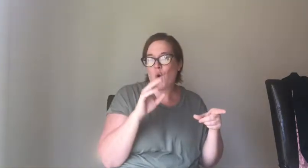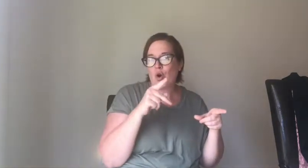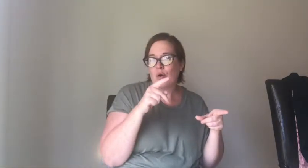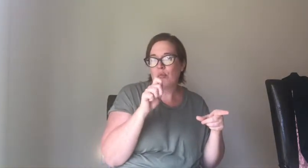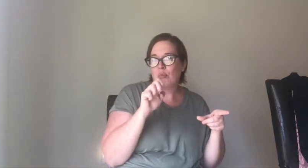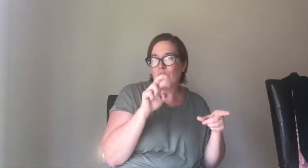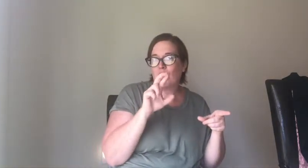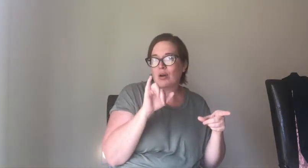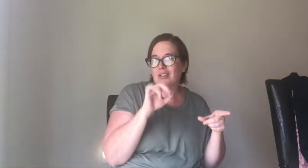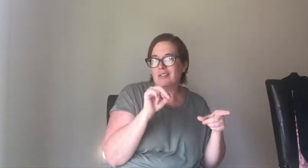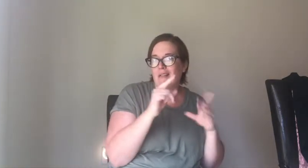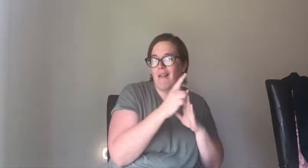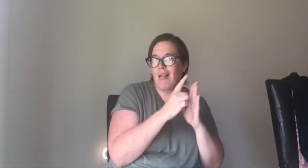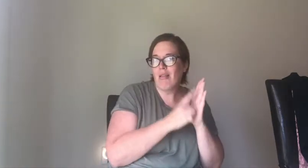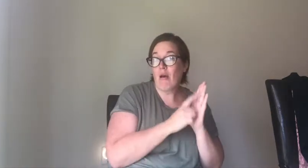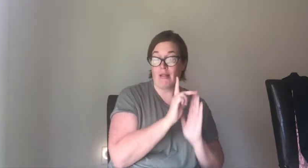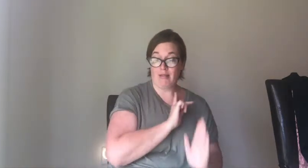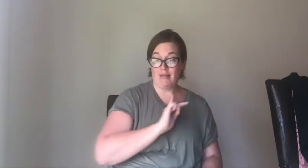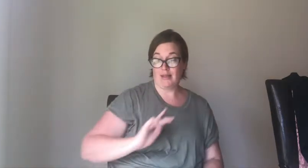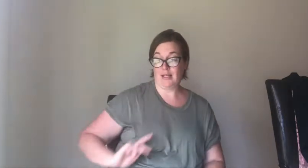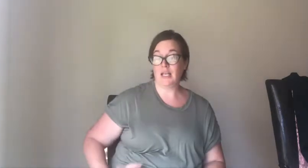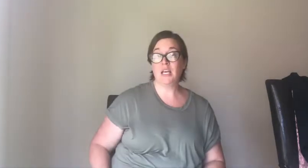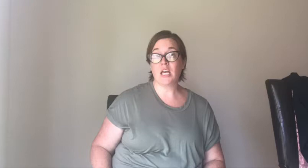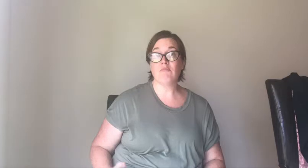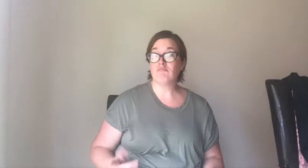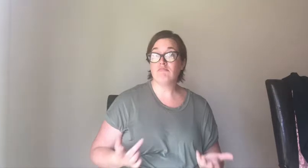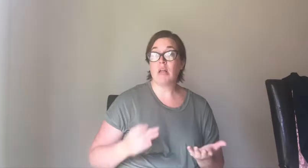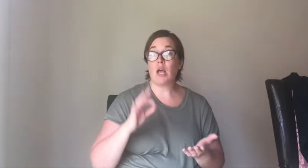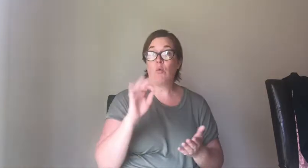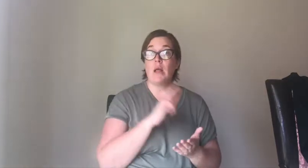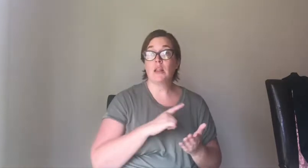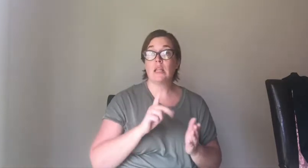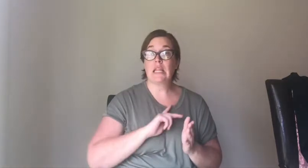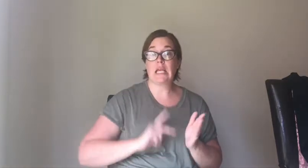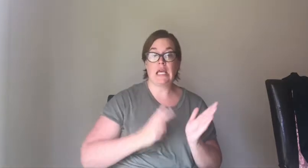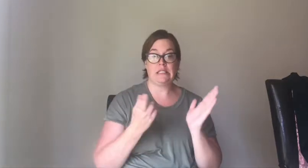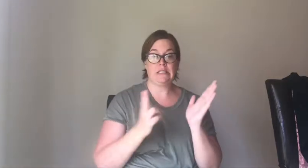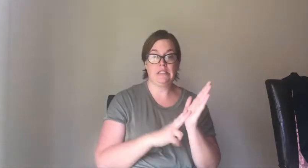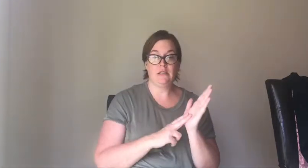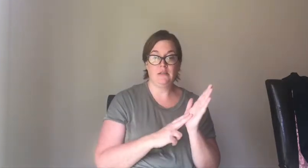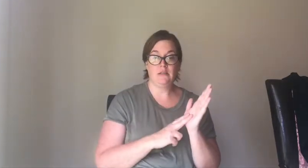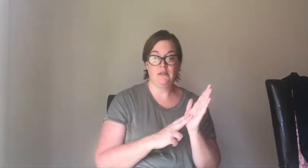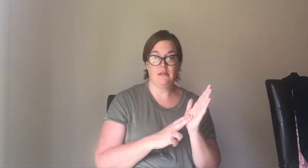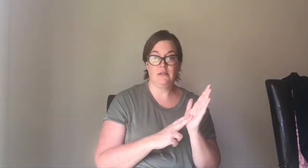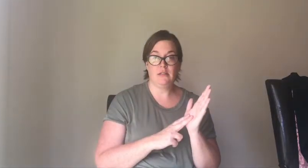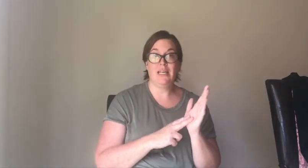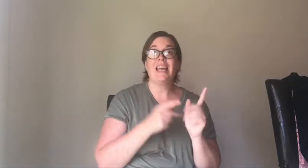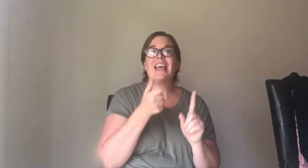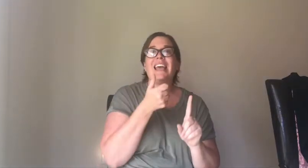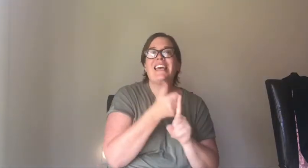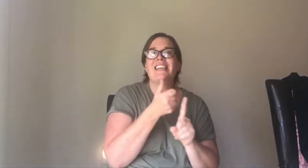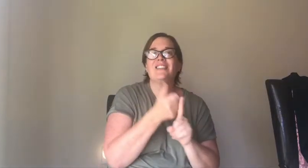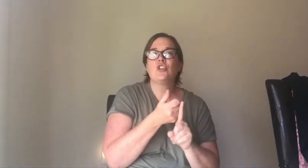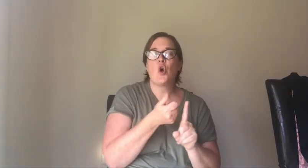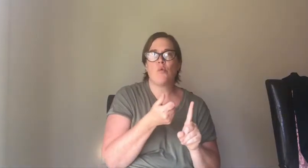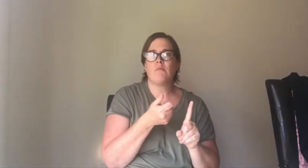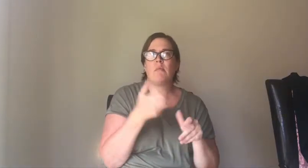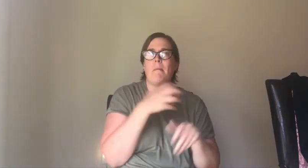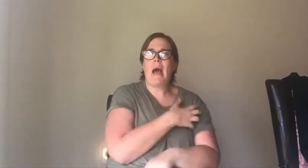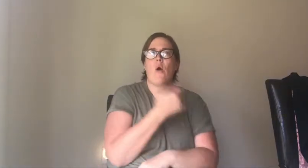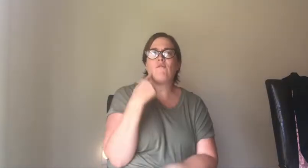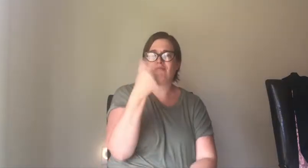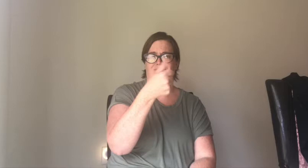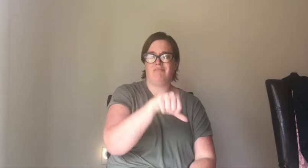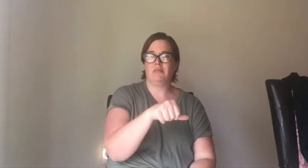of the Medes and Persians that cannot be revoked." So King Darius signed the law. I mean, if you're a narcissist, it's like, this is awesome. I think it would be